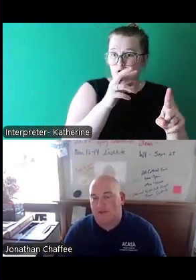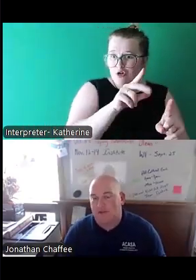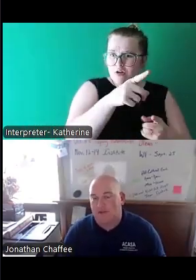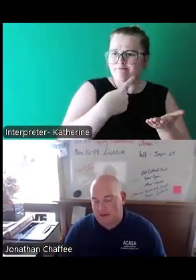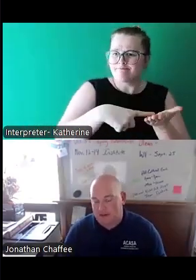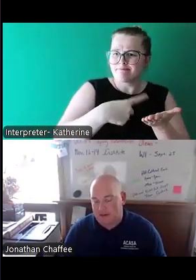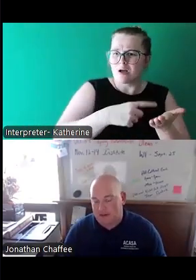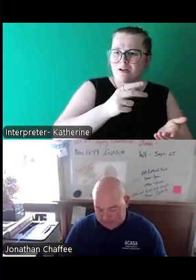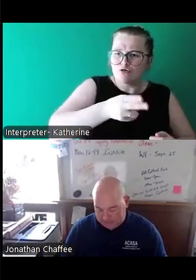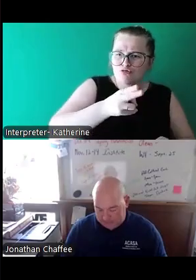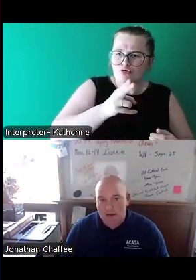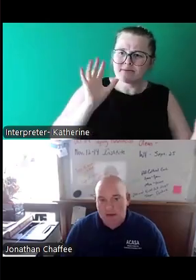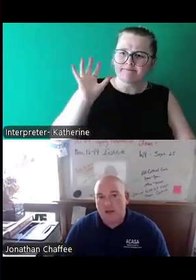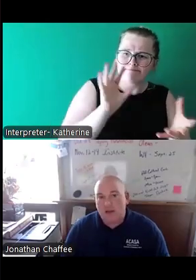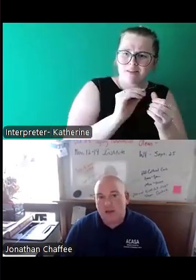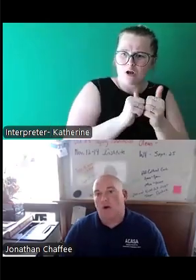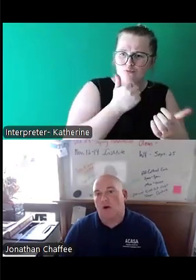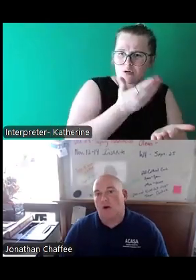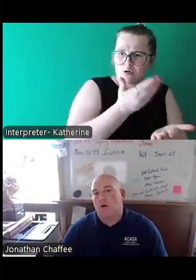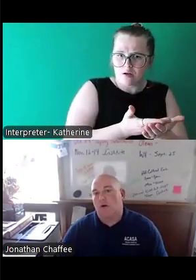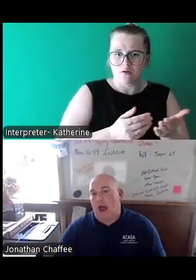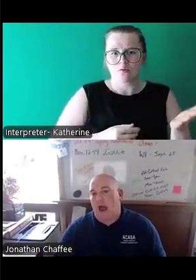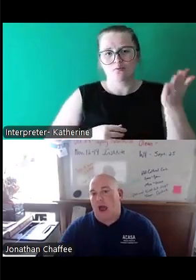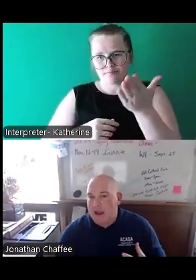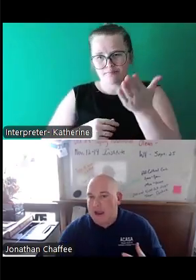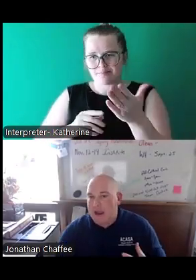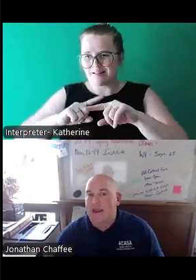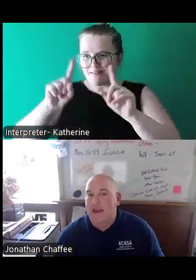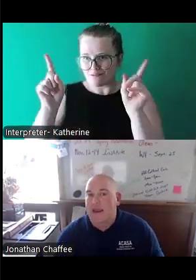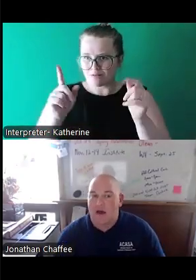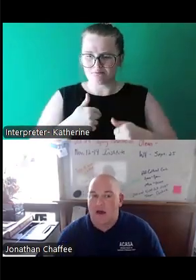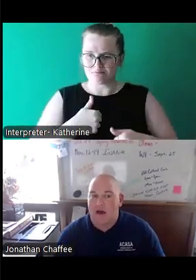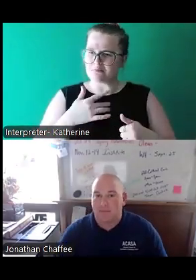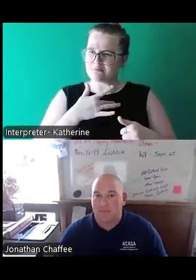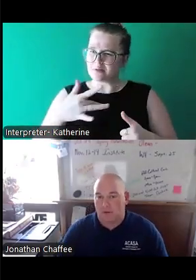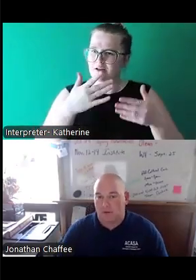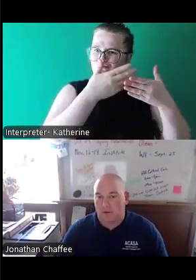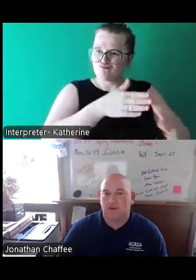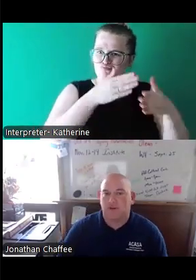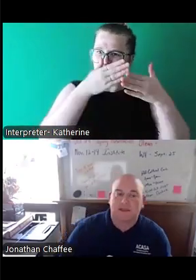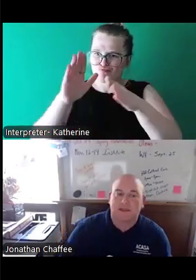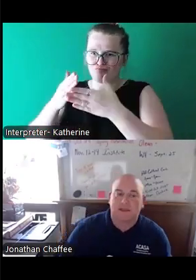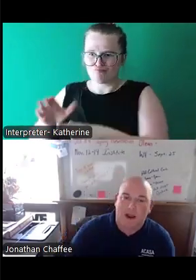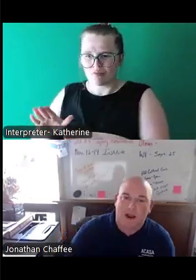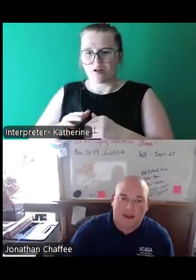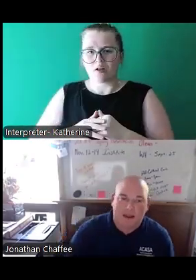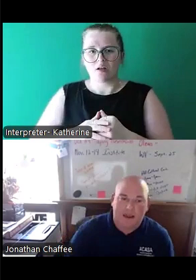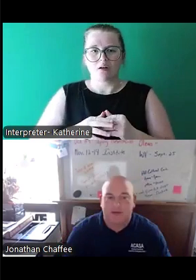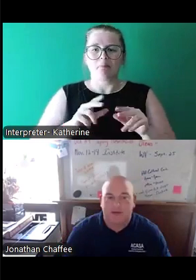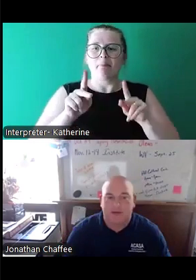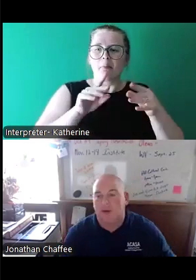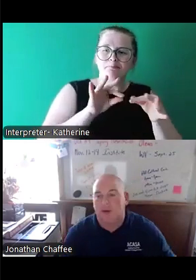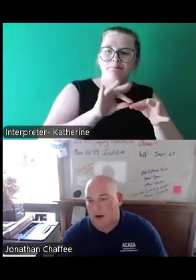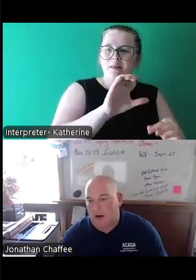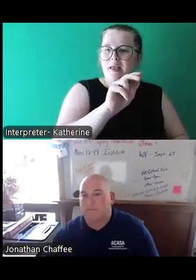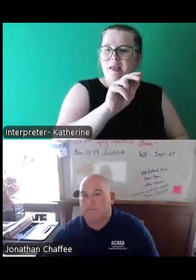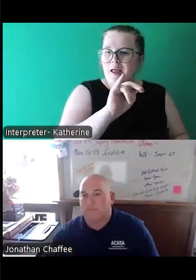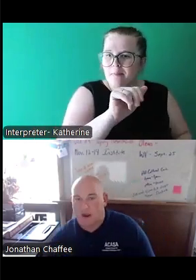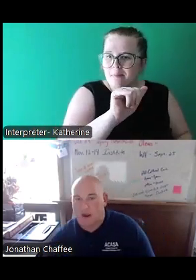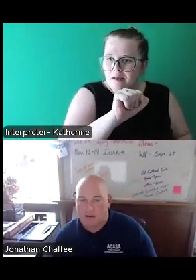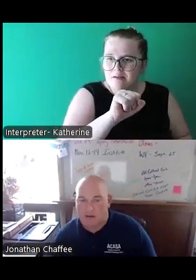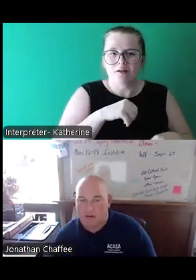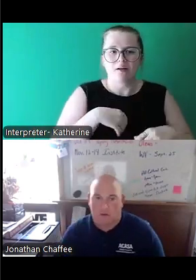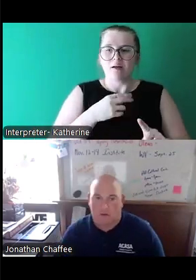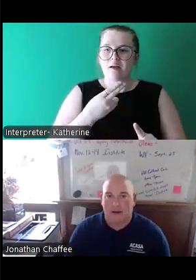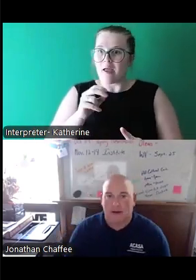with cannabis. So how I break it down to people, because you talk about cannabis, or you talk about hemp, or you talk